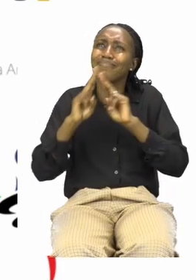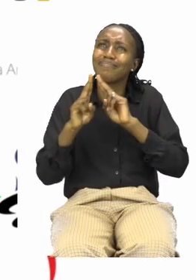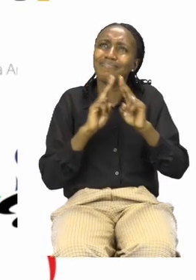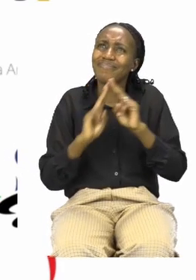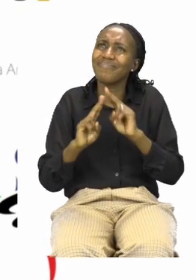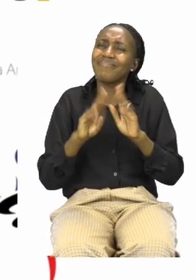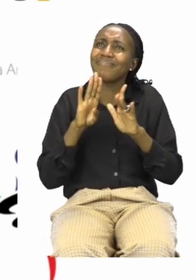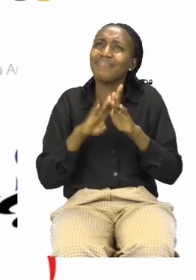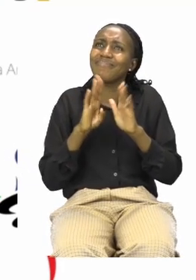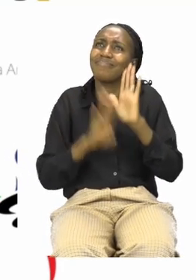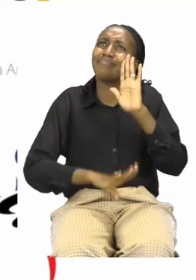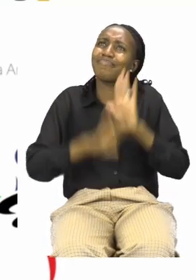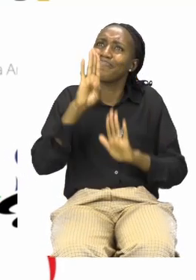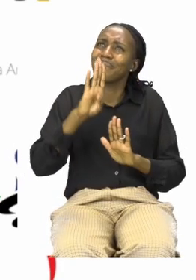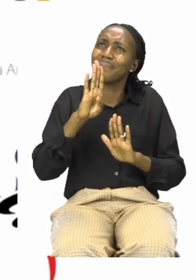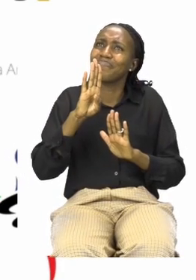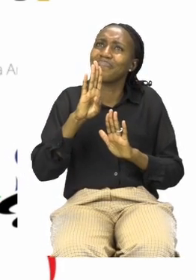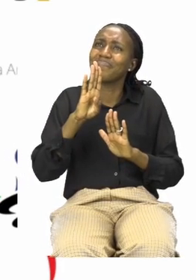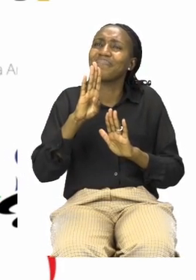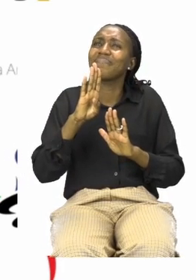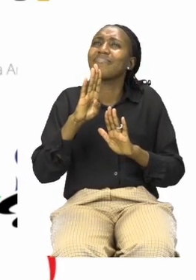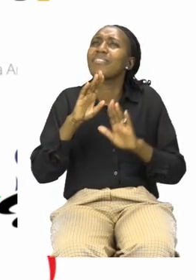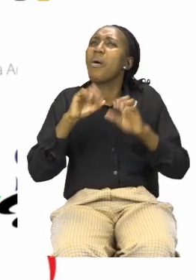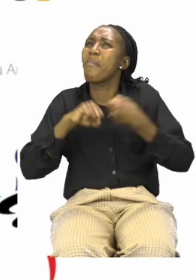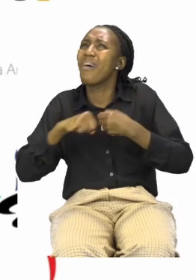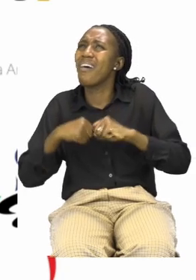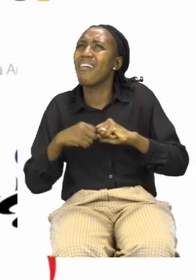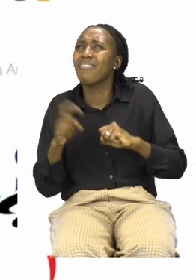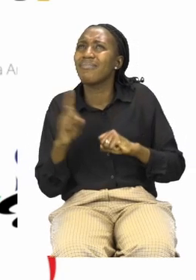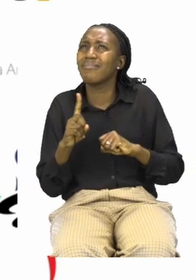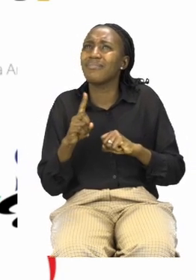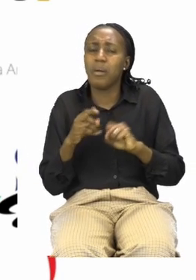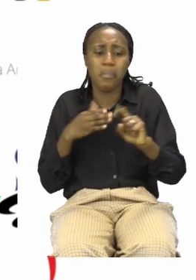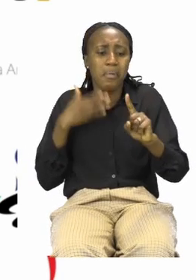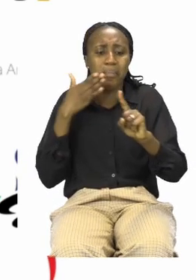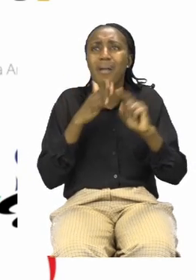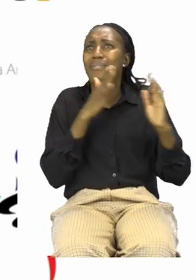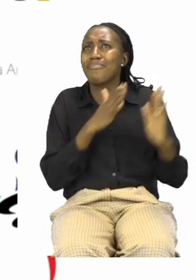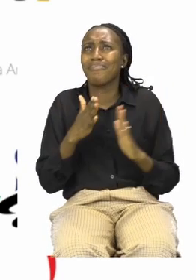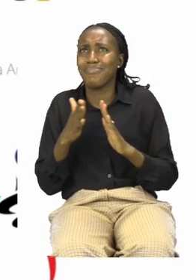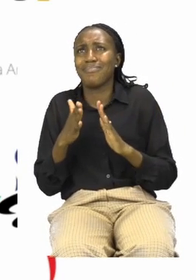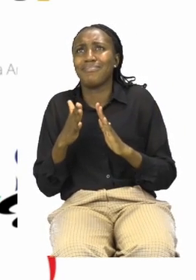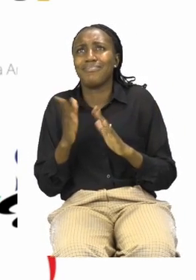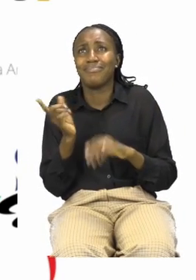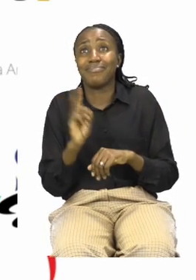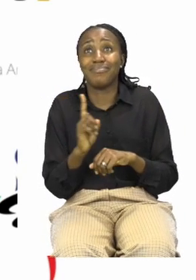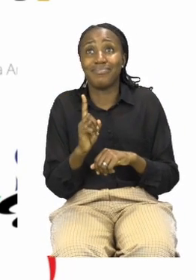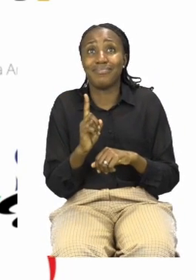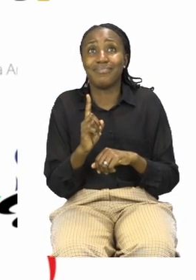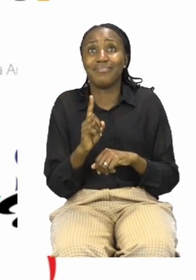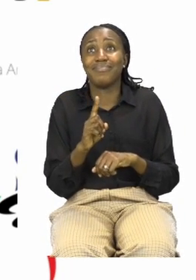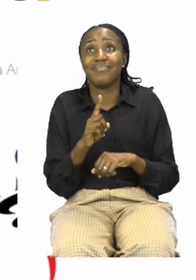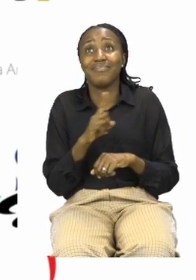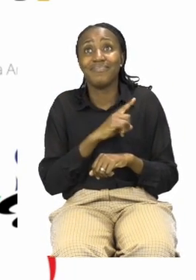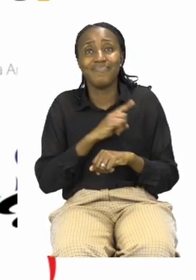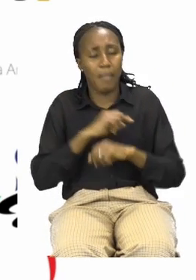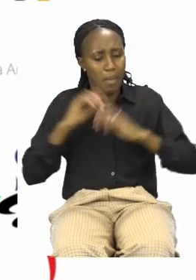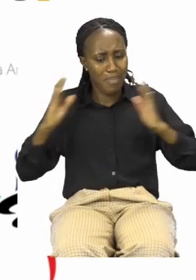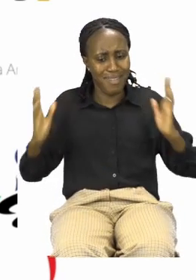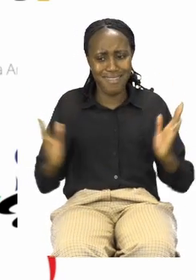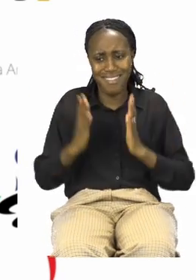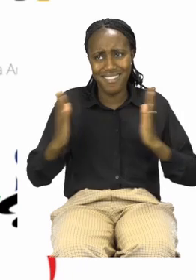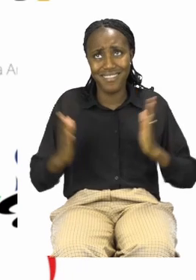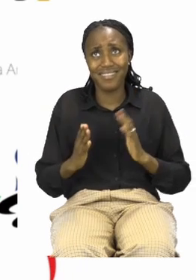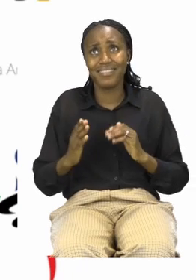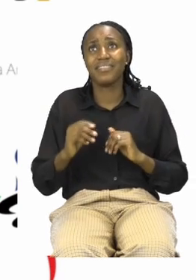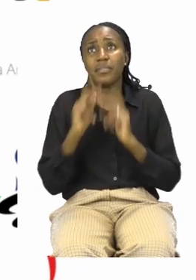stories, highlights of what they are busy with, and so much more. This is, of course, just to inspire